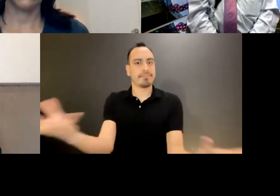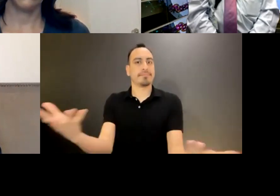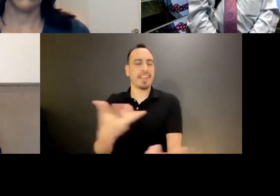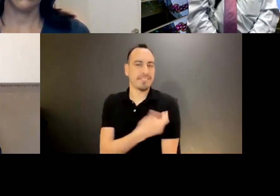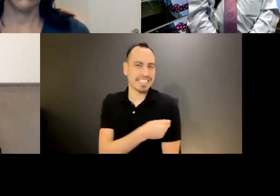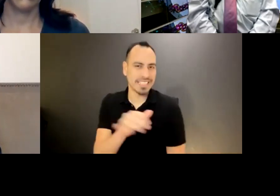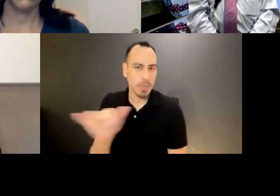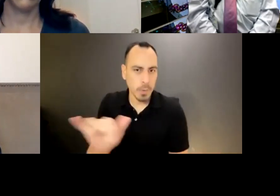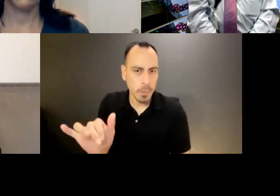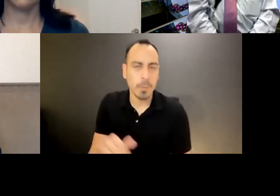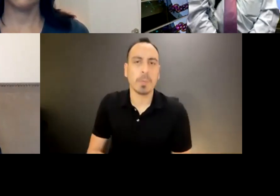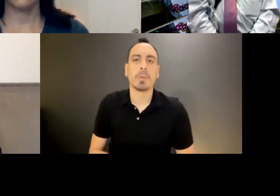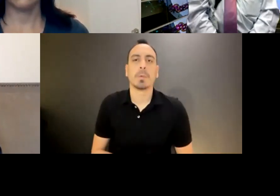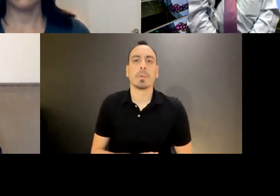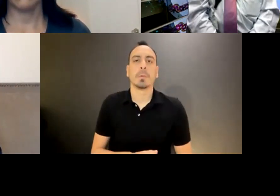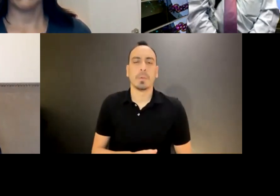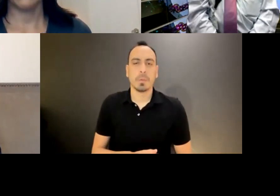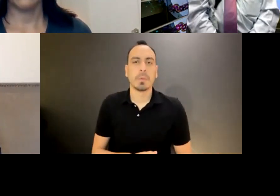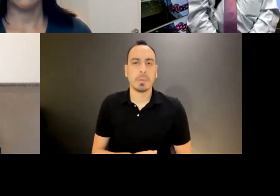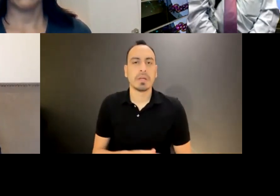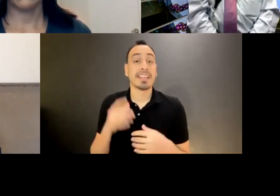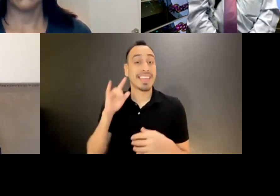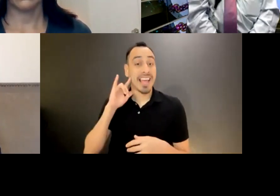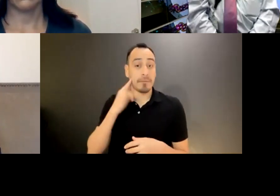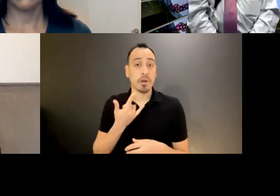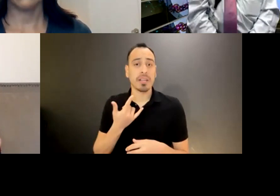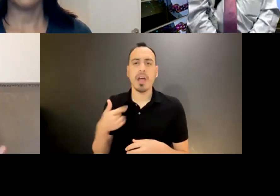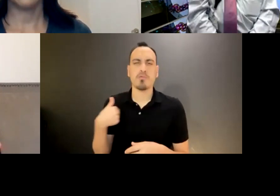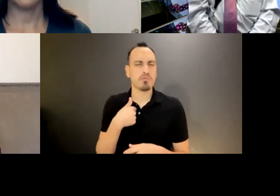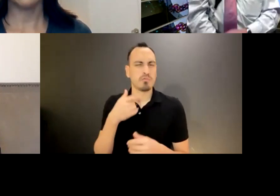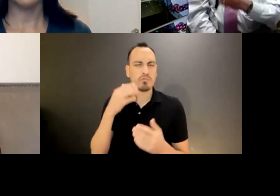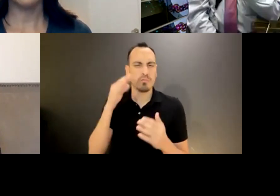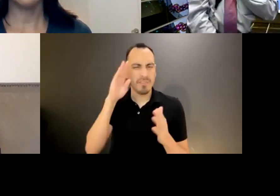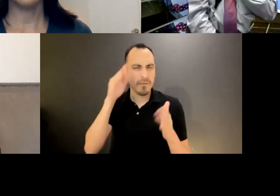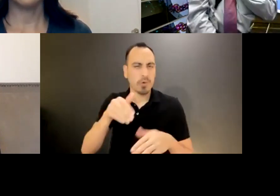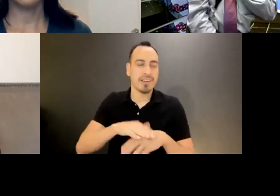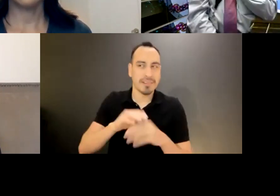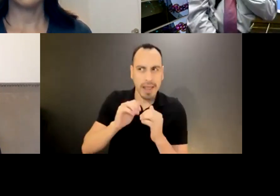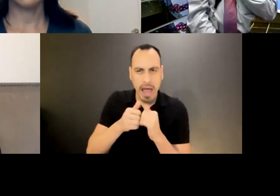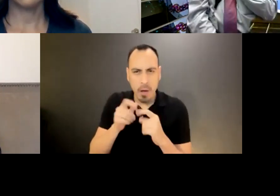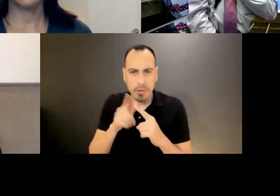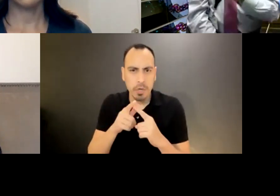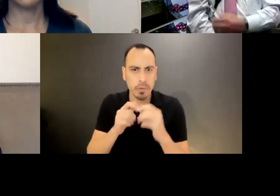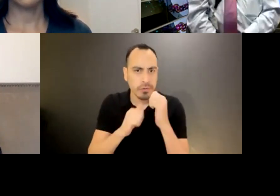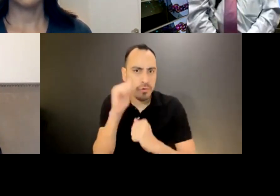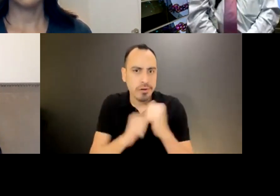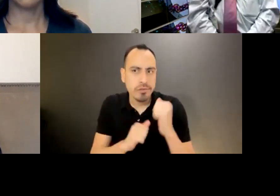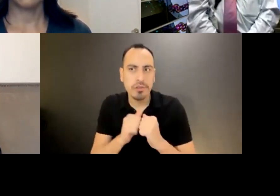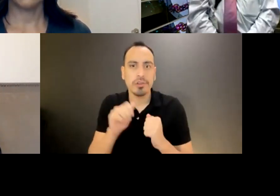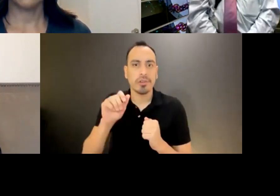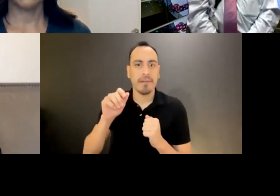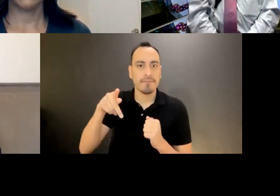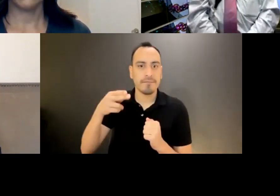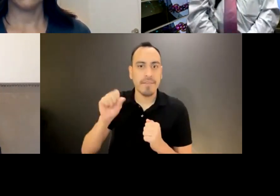lot of focus put on being able to follow the tier structure and the phases. And I